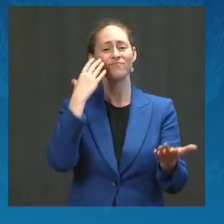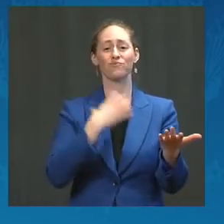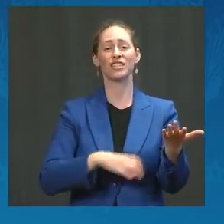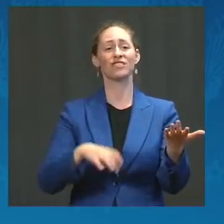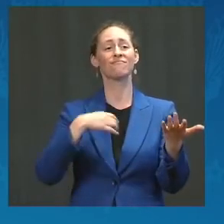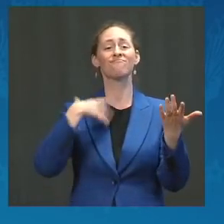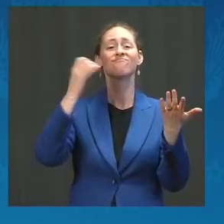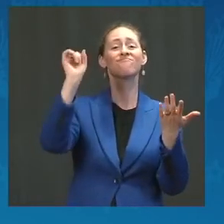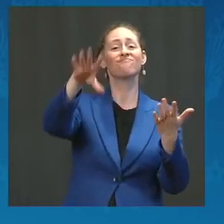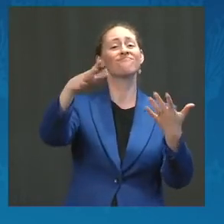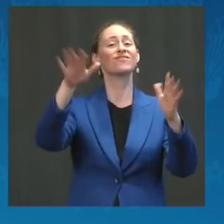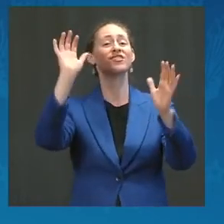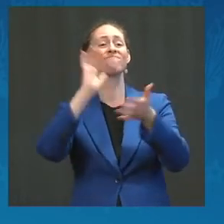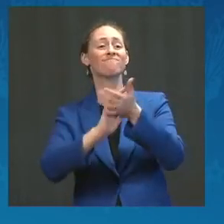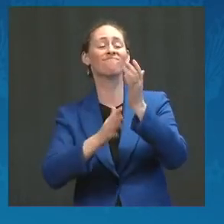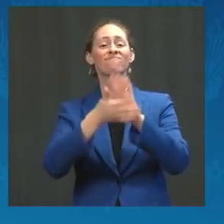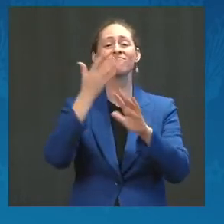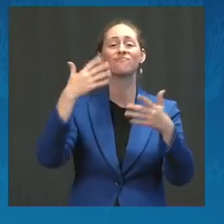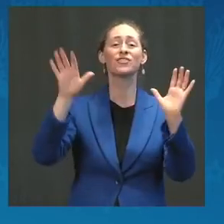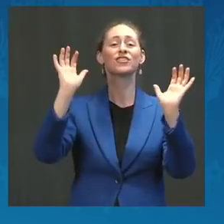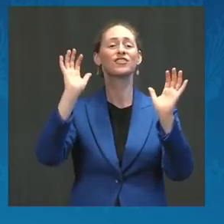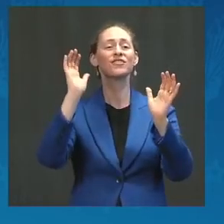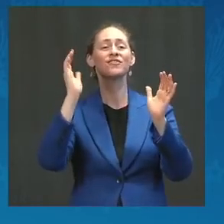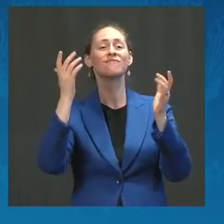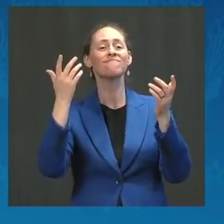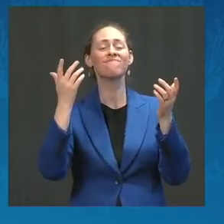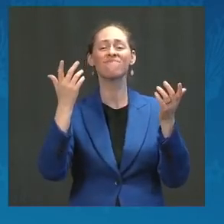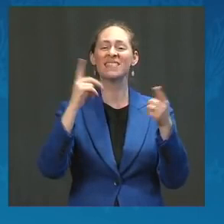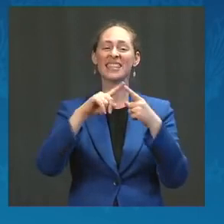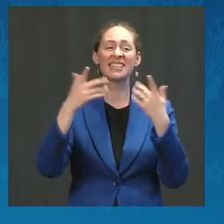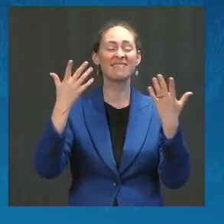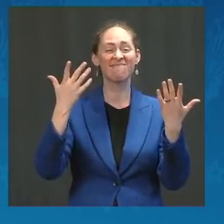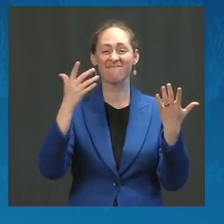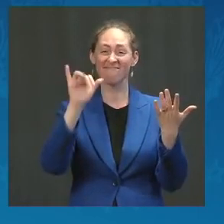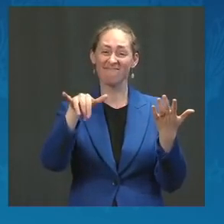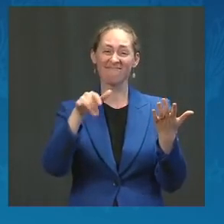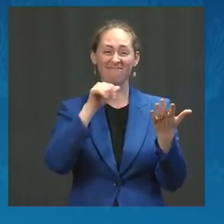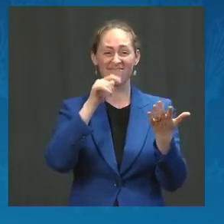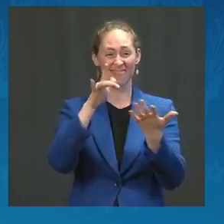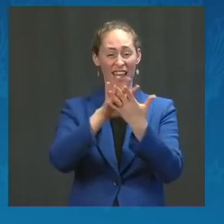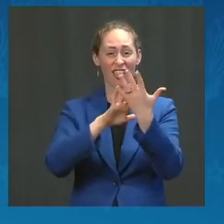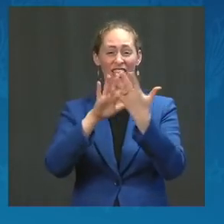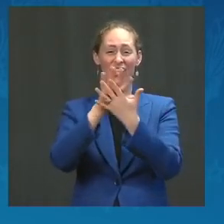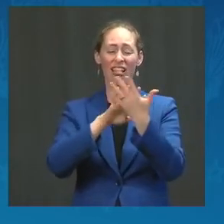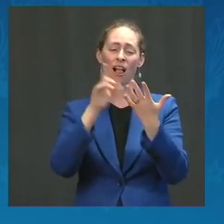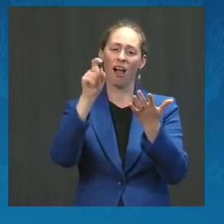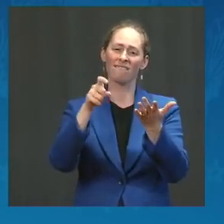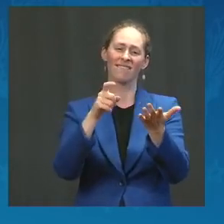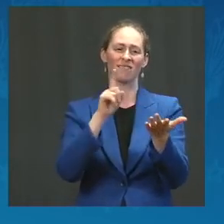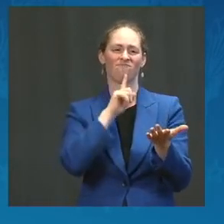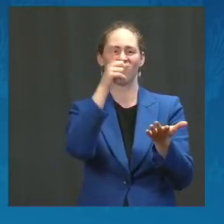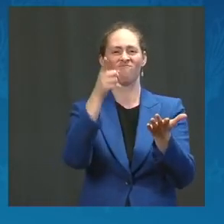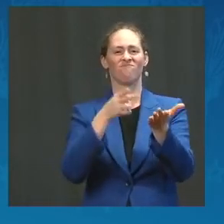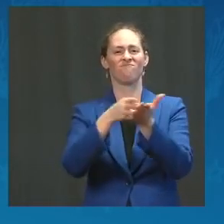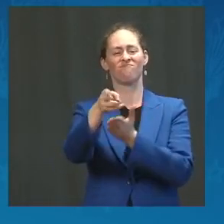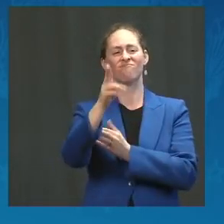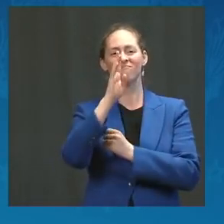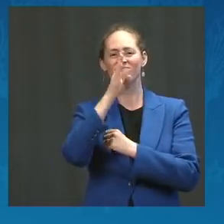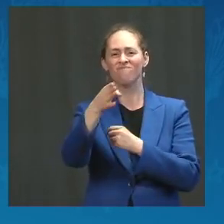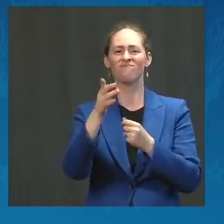challenges. But that isn't real life. We're coming out of the worst public health crisis in 100